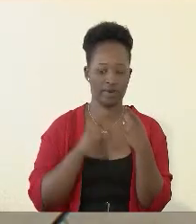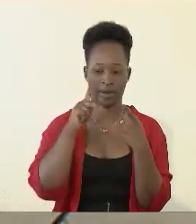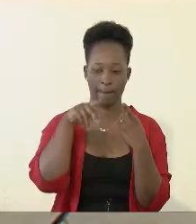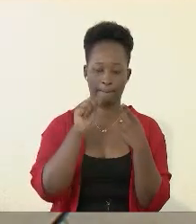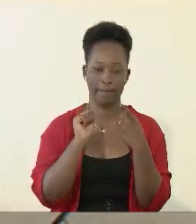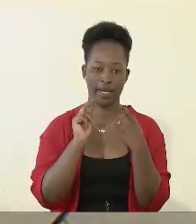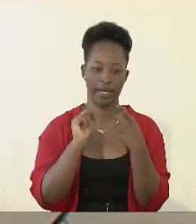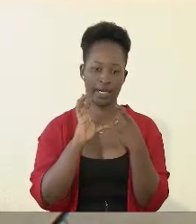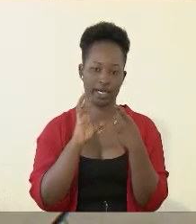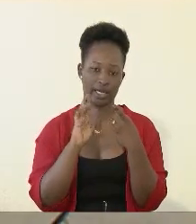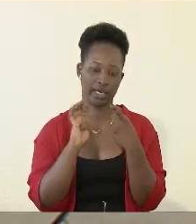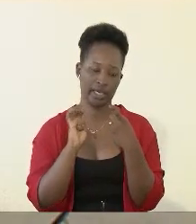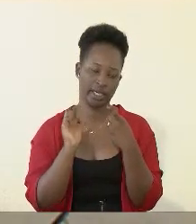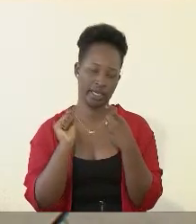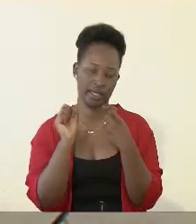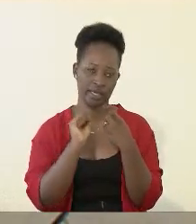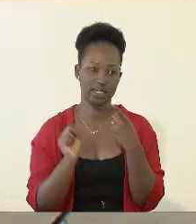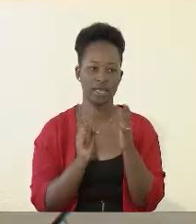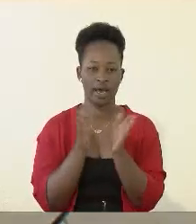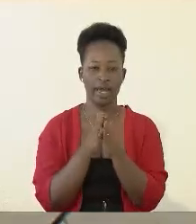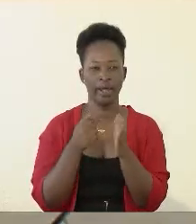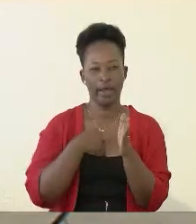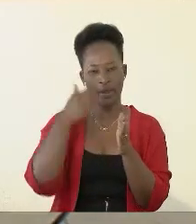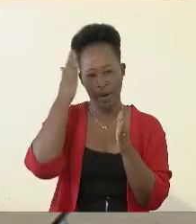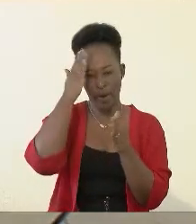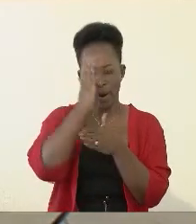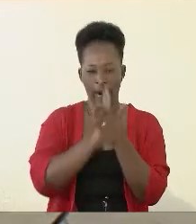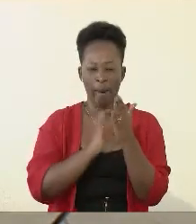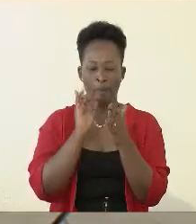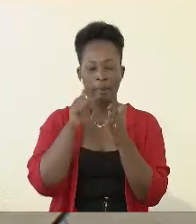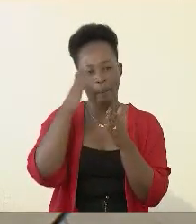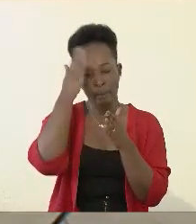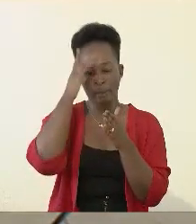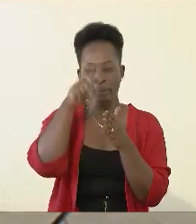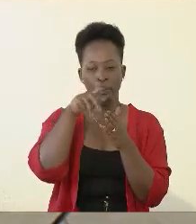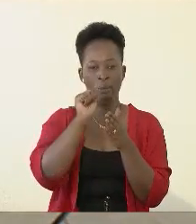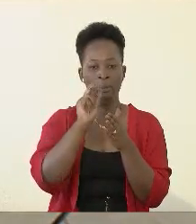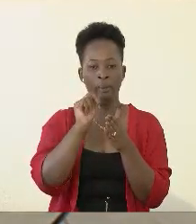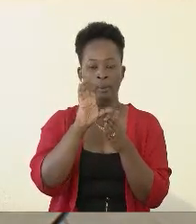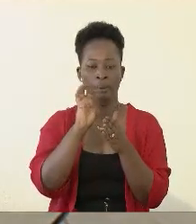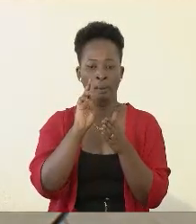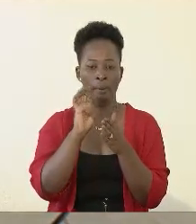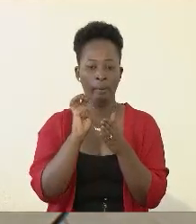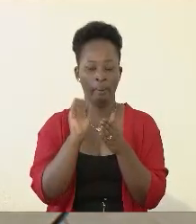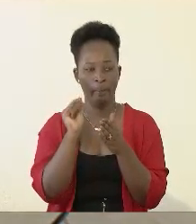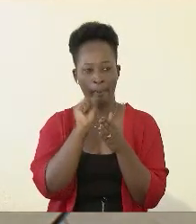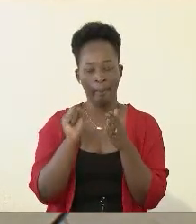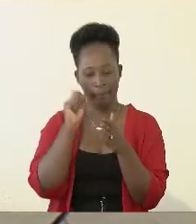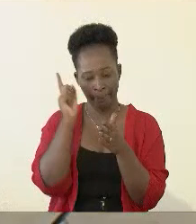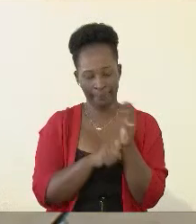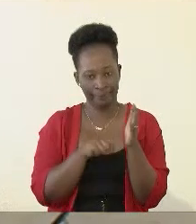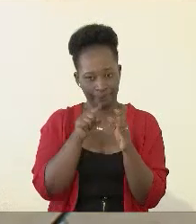pancreas. And I know some of you know what a pancreas. The pancreas is an organ that is